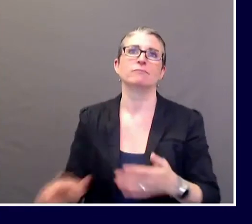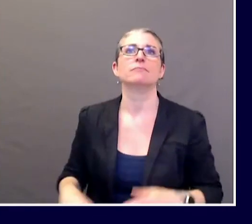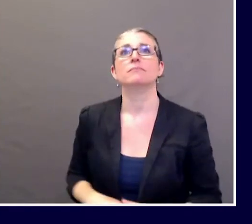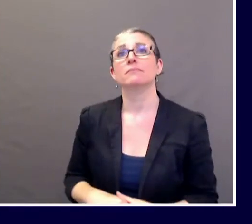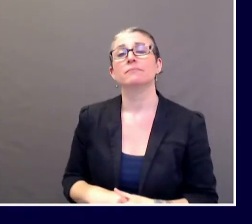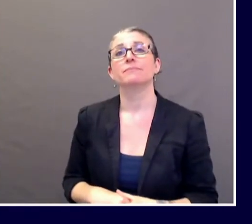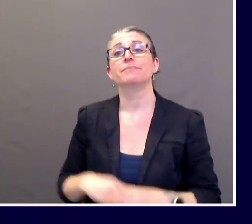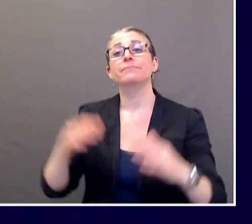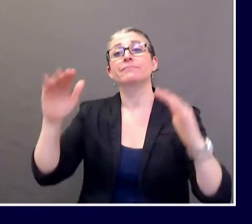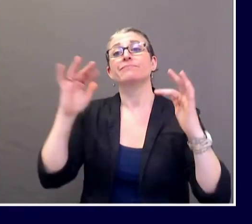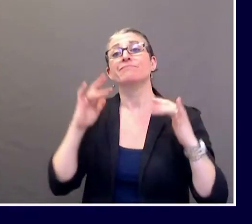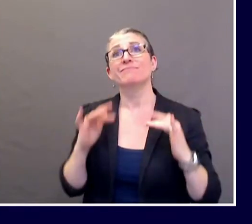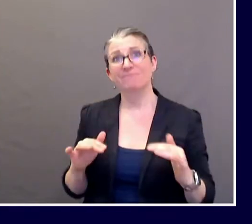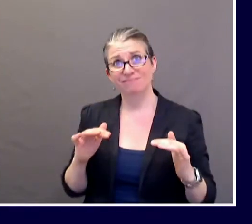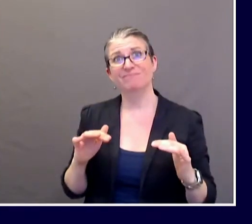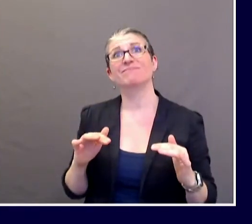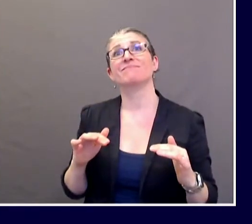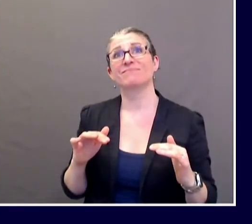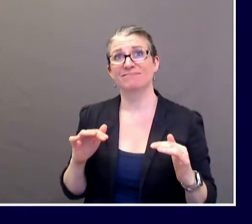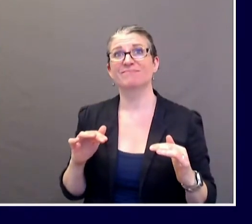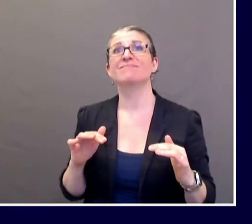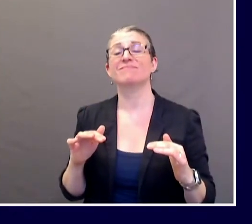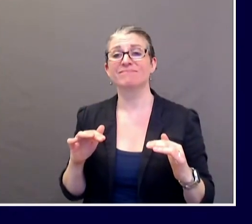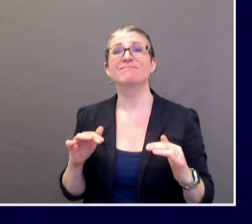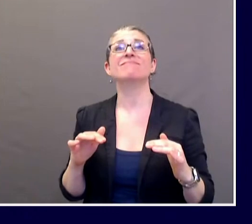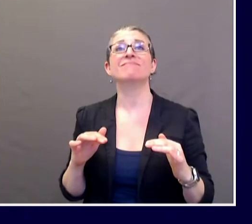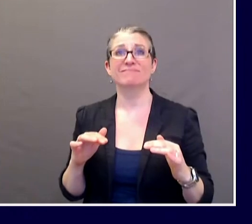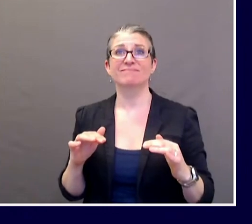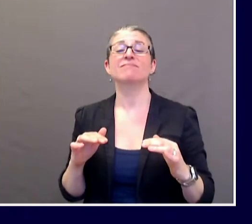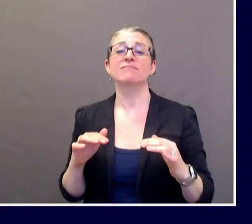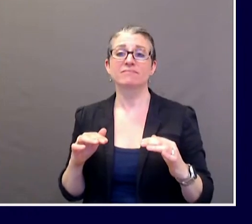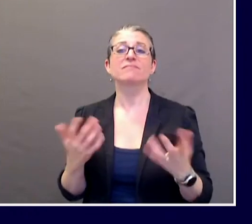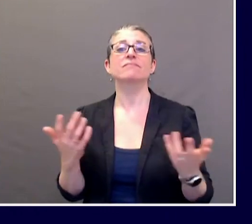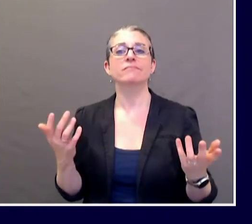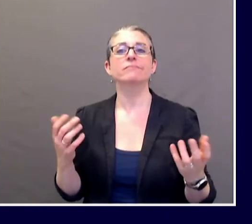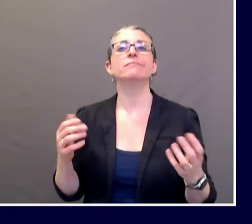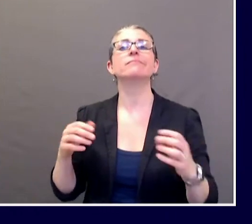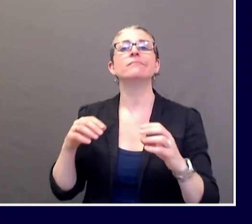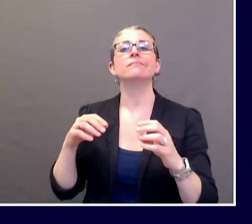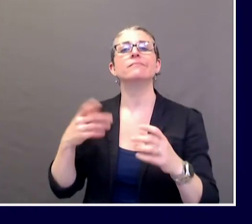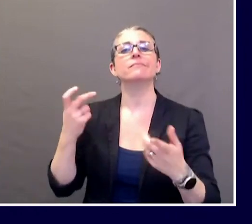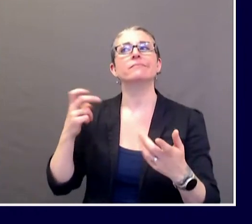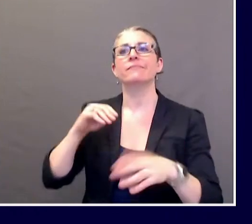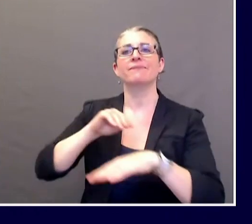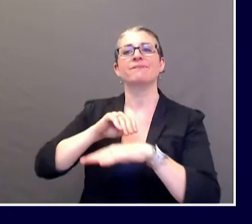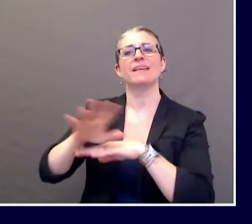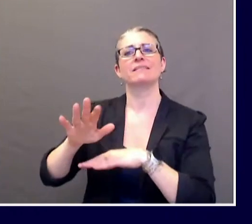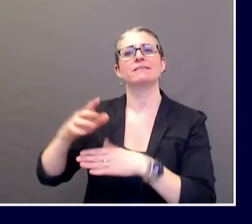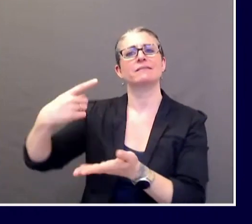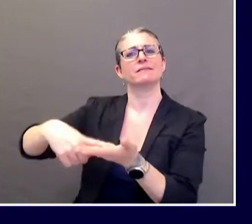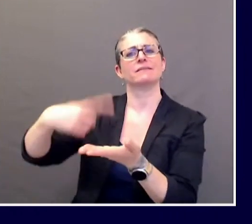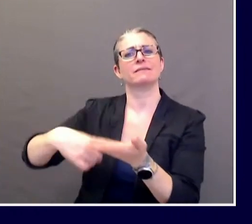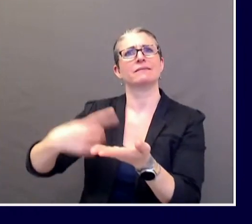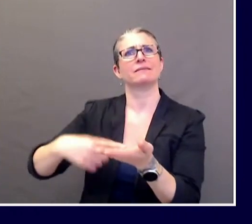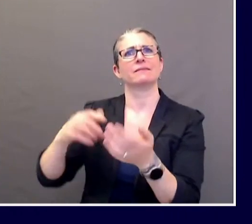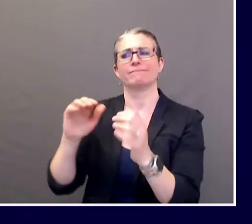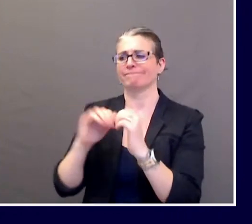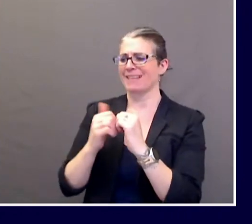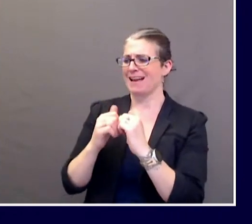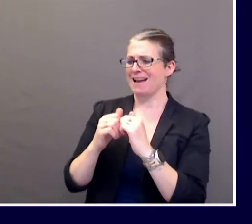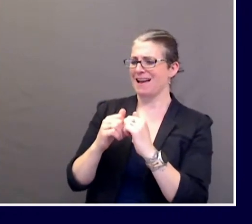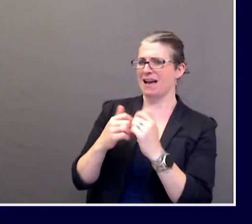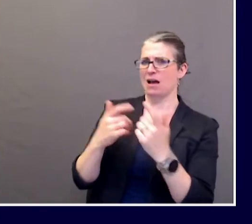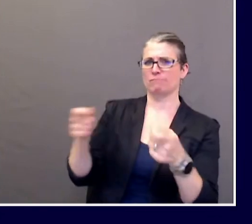third, which is more advice driven, is around infection control. Fundamentally, any outbreak in a nursing home has to come in from